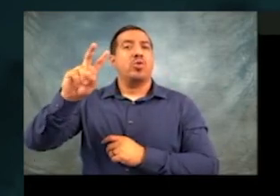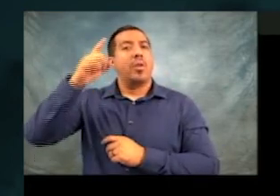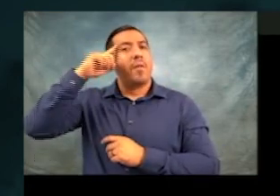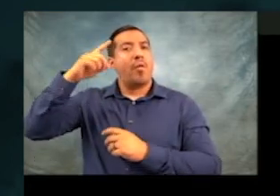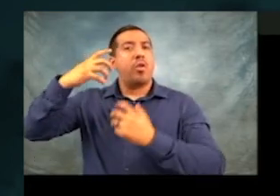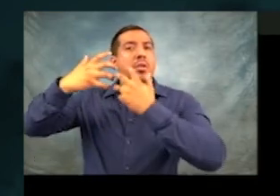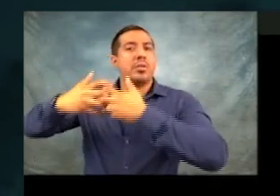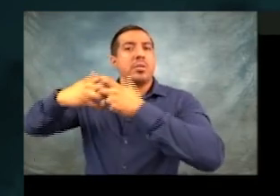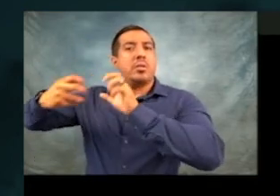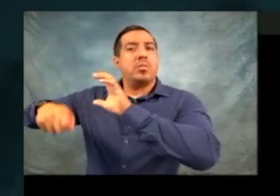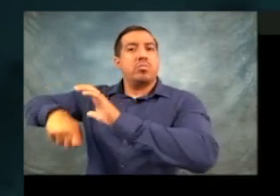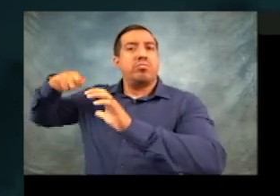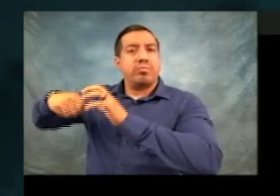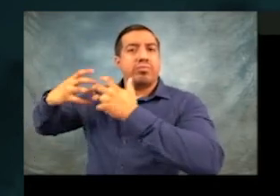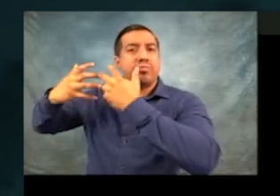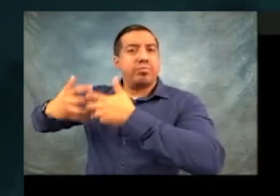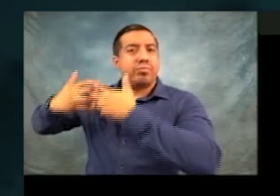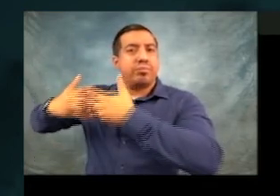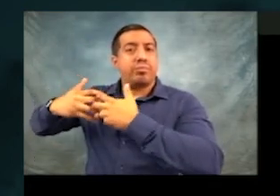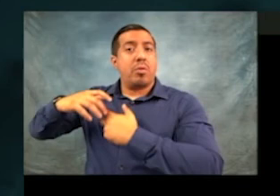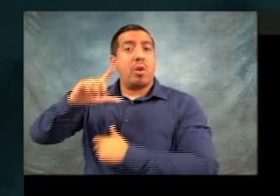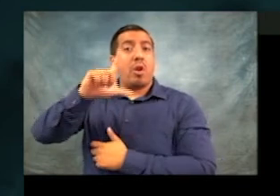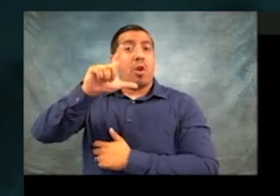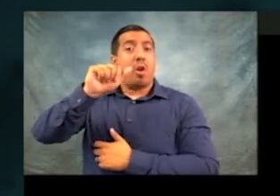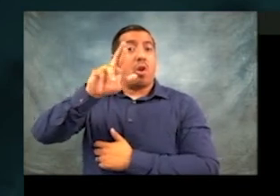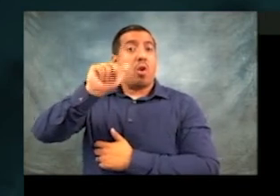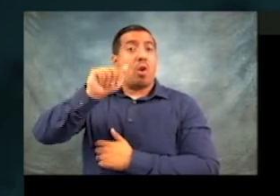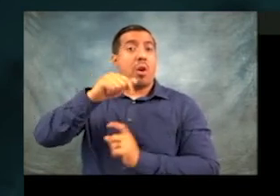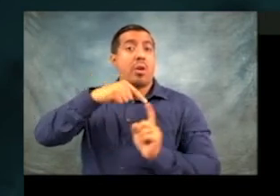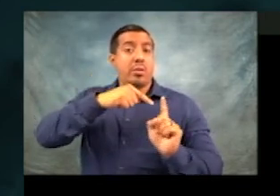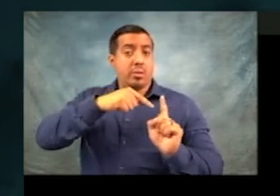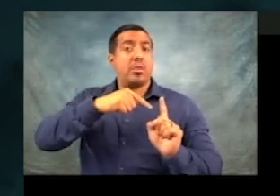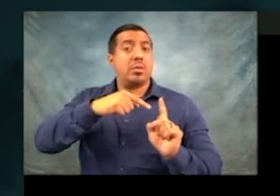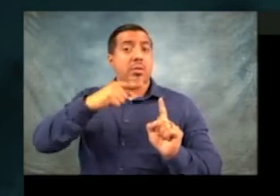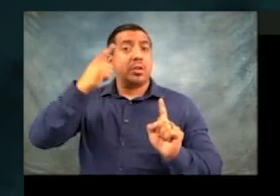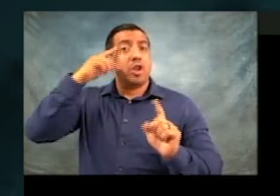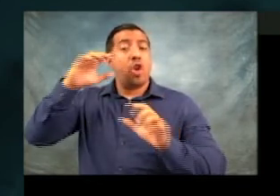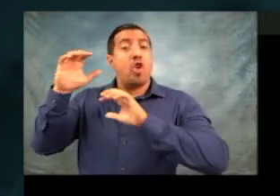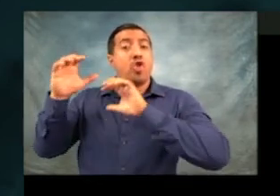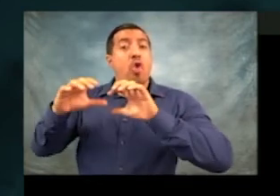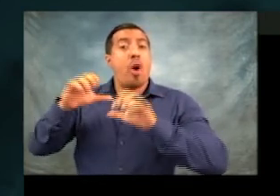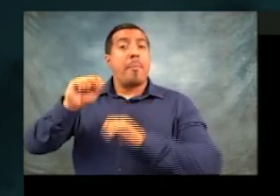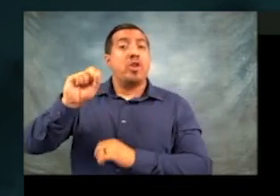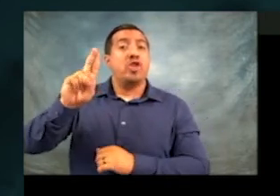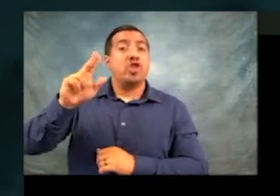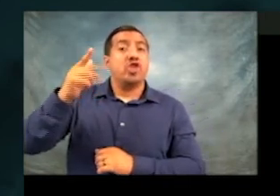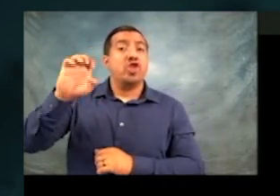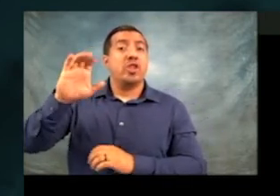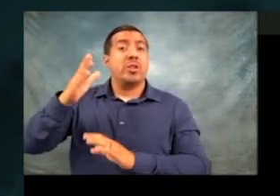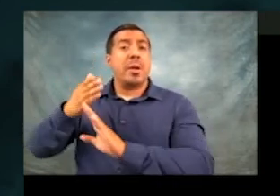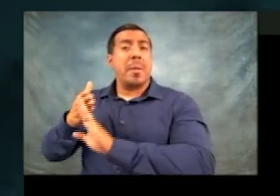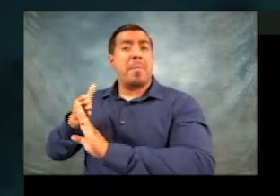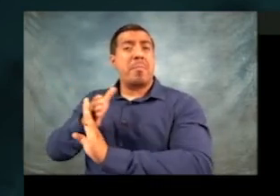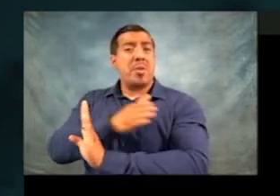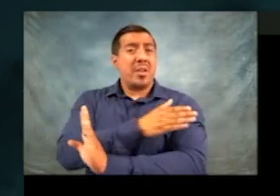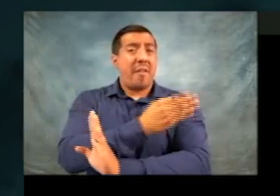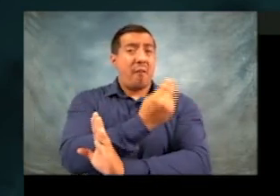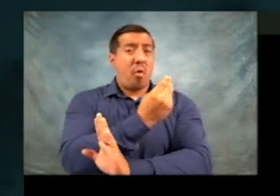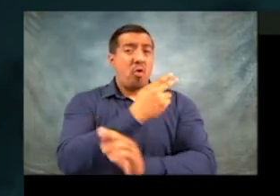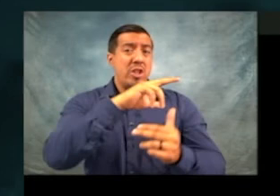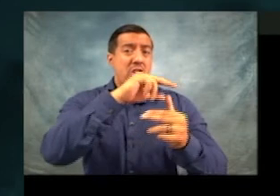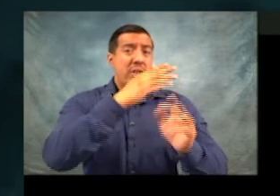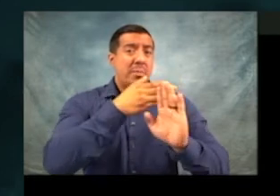generators in Laura alone than in storm surges from the previous 14